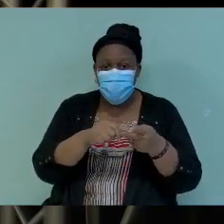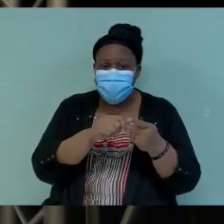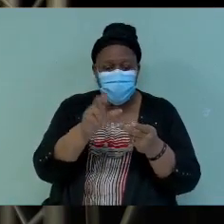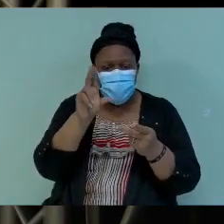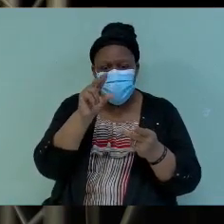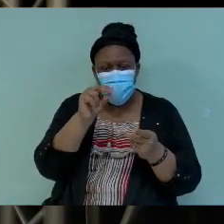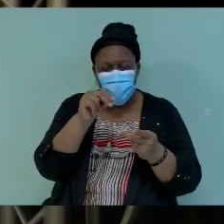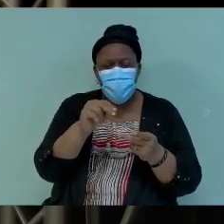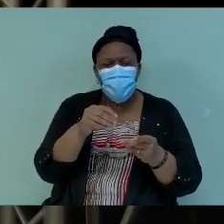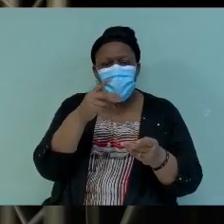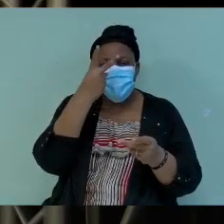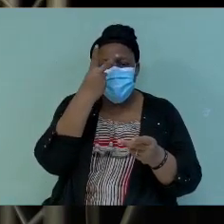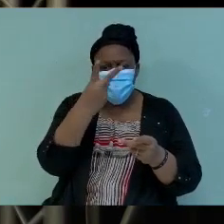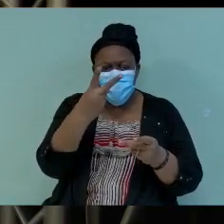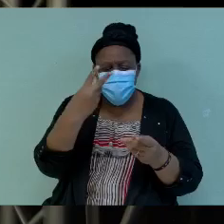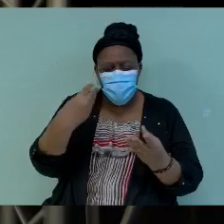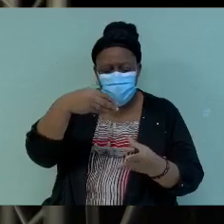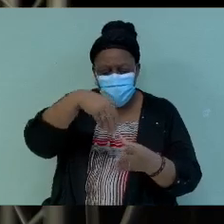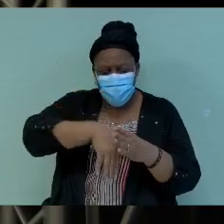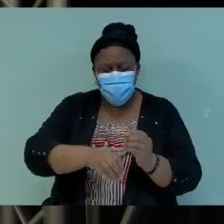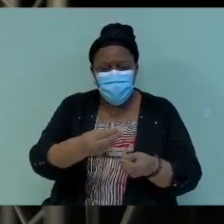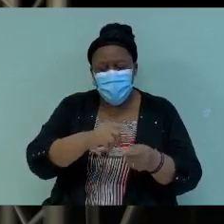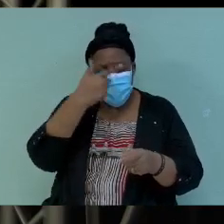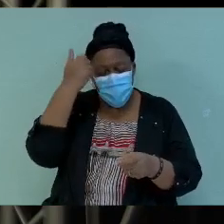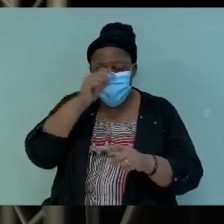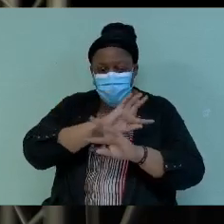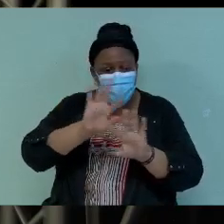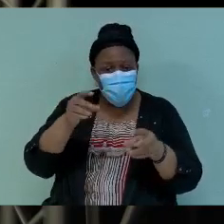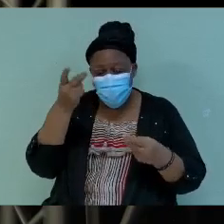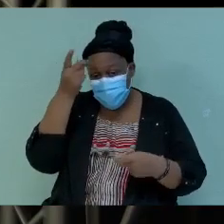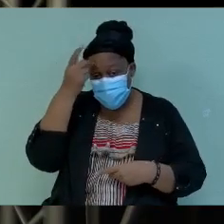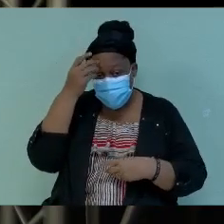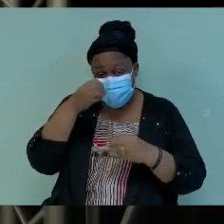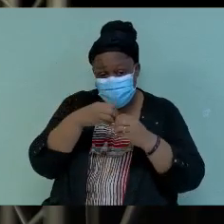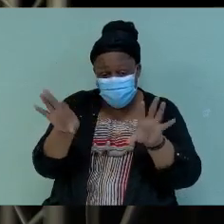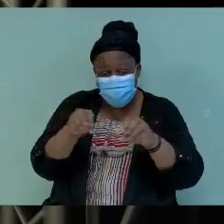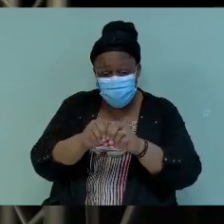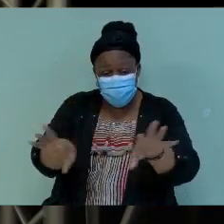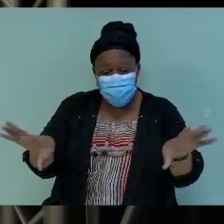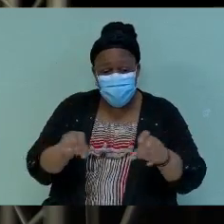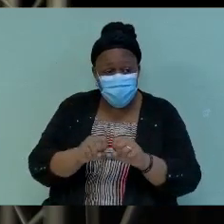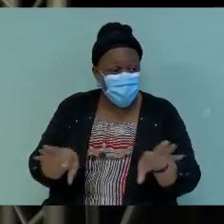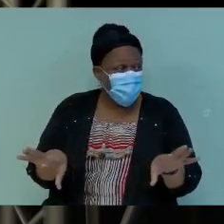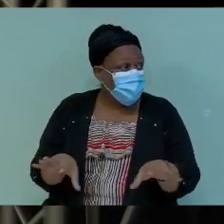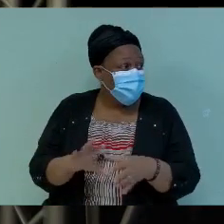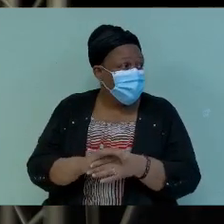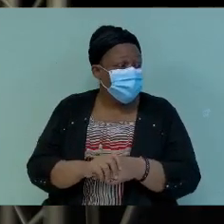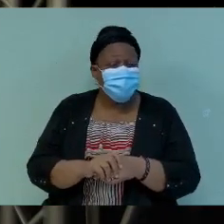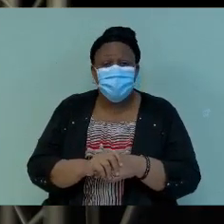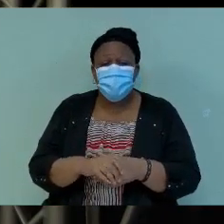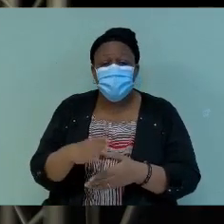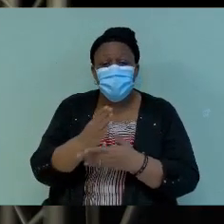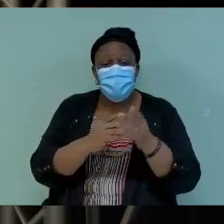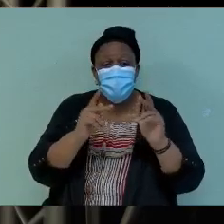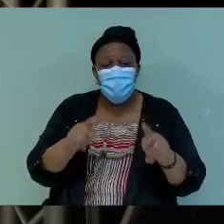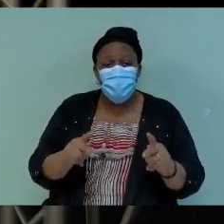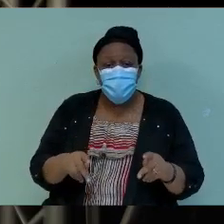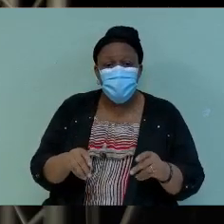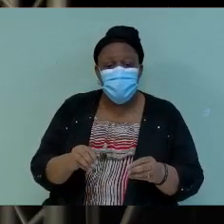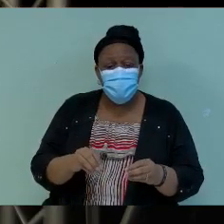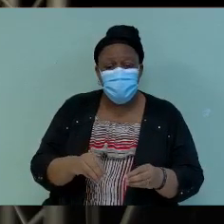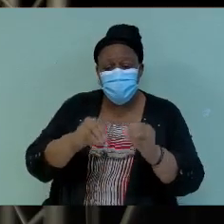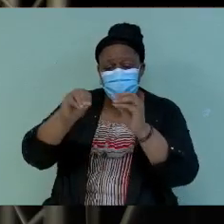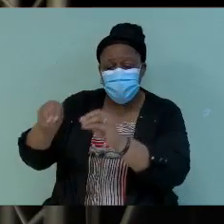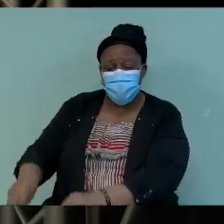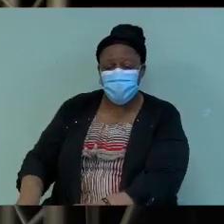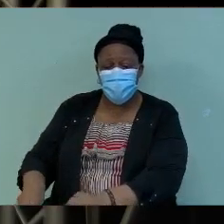who have the tendency of just resting plastic bags at the side of the road. Can I encourage